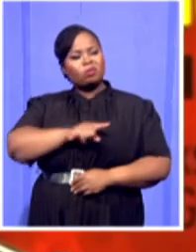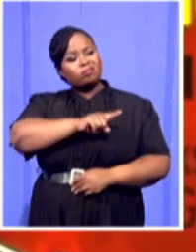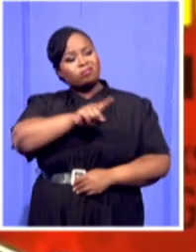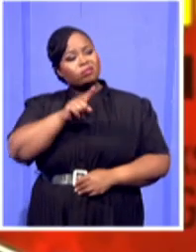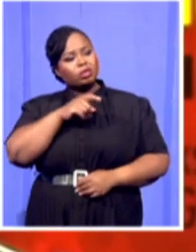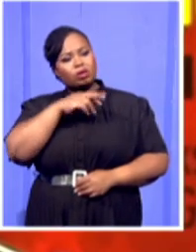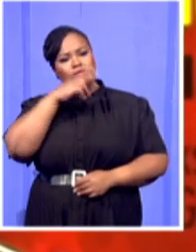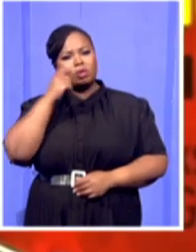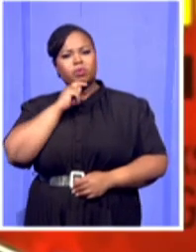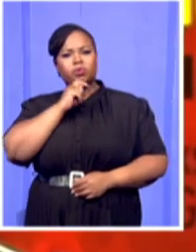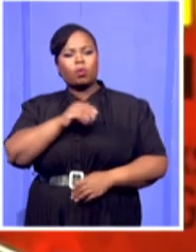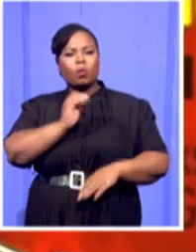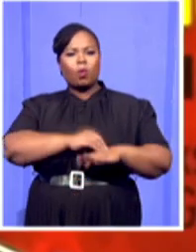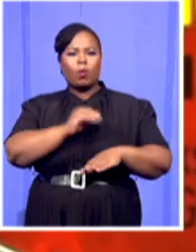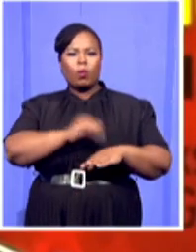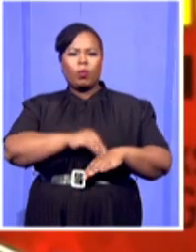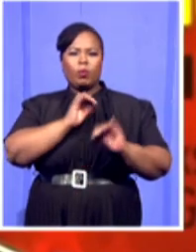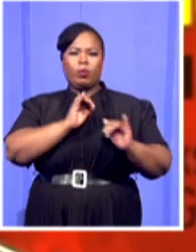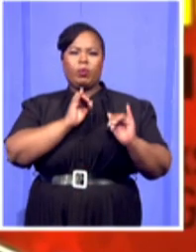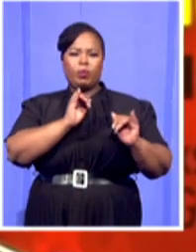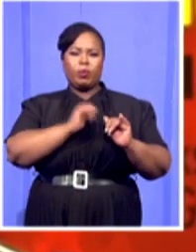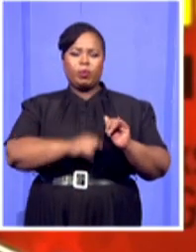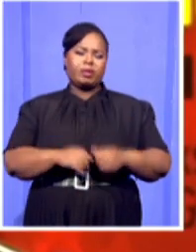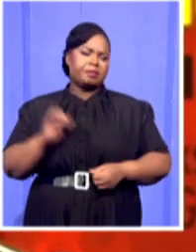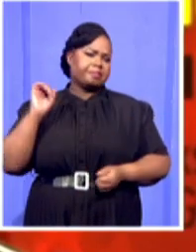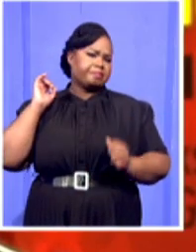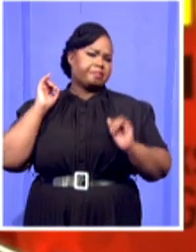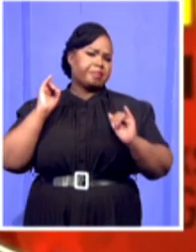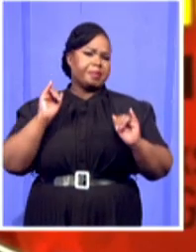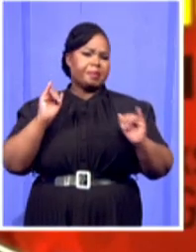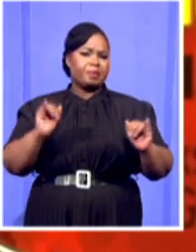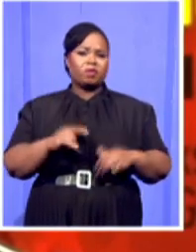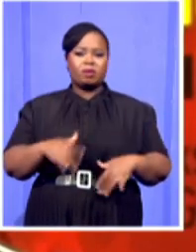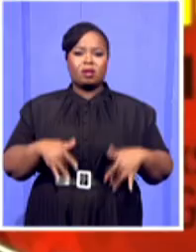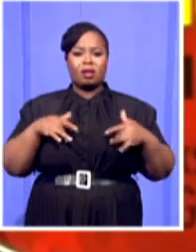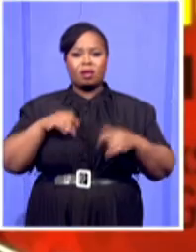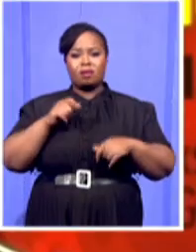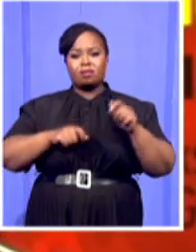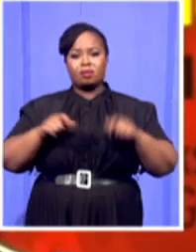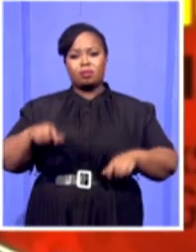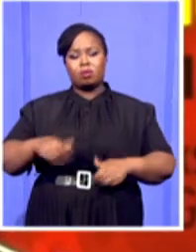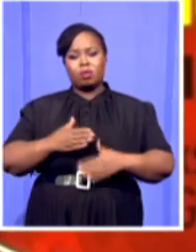crises that are devastating to the lives of workers.